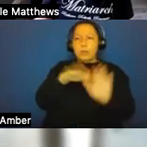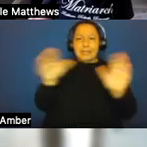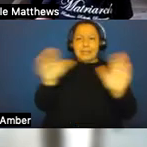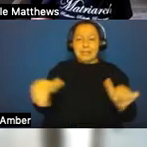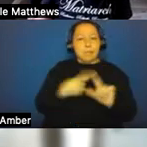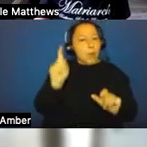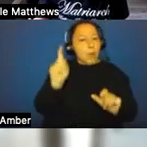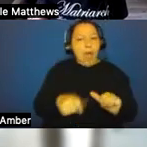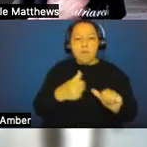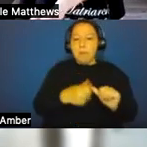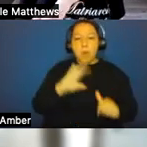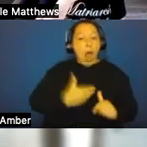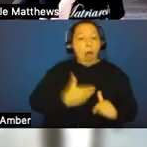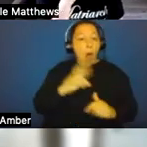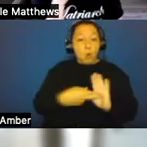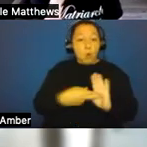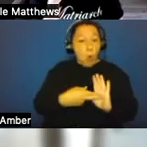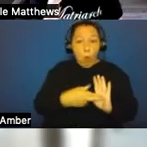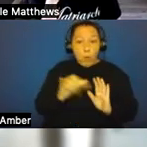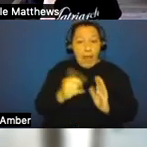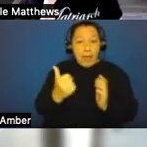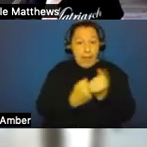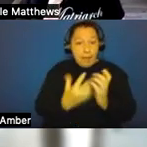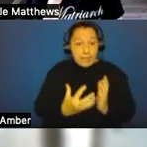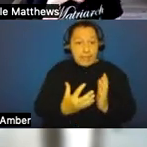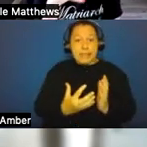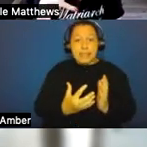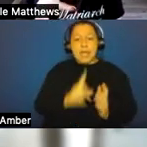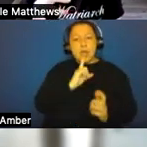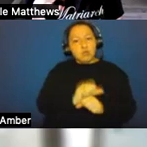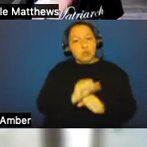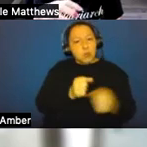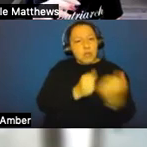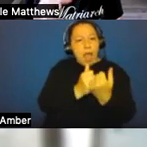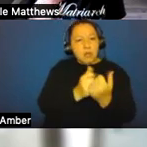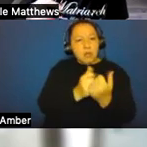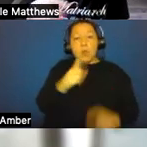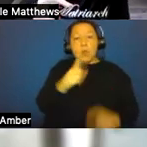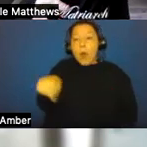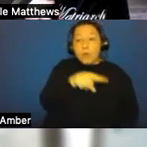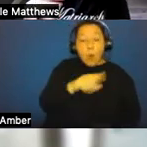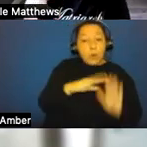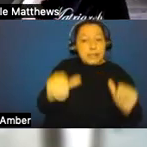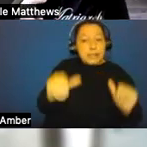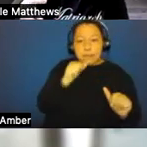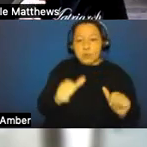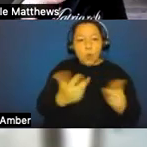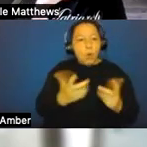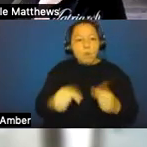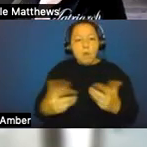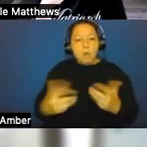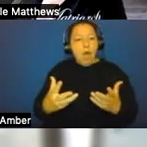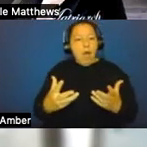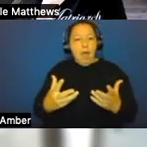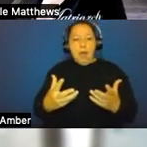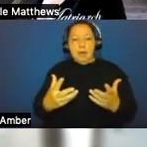challenge when those systems don't show up appropriately, to the ability that we challenge those systems that are there